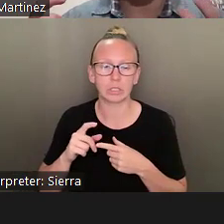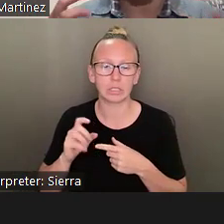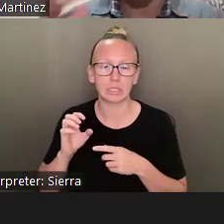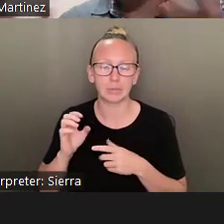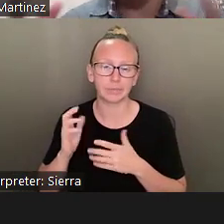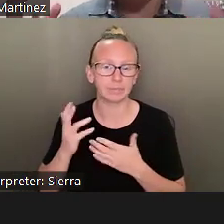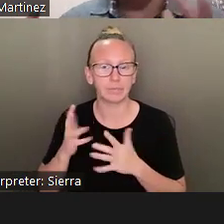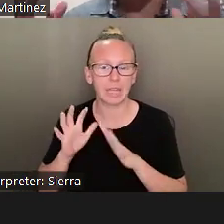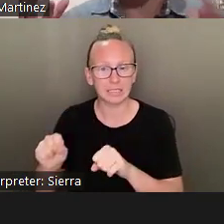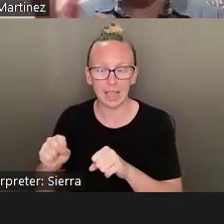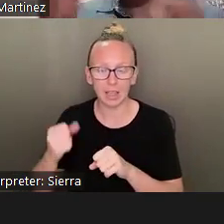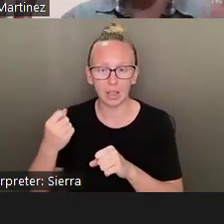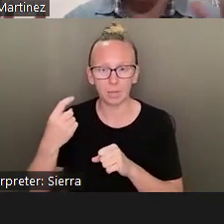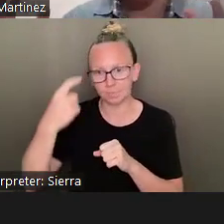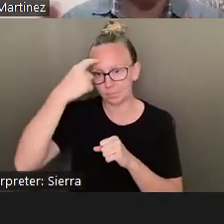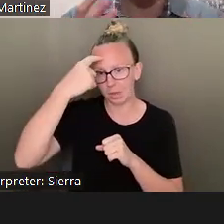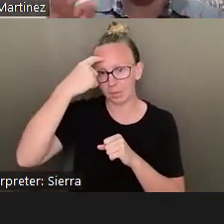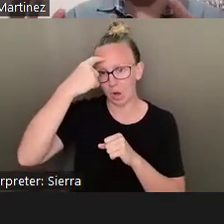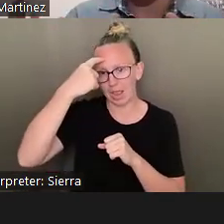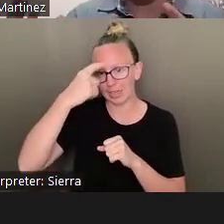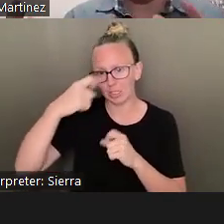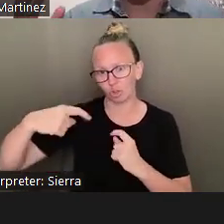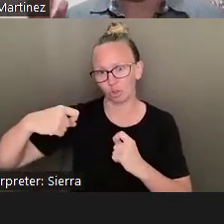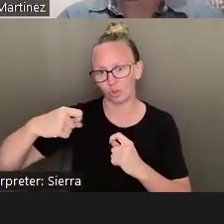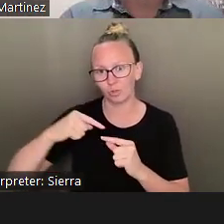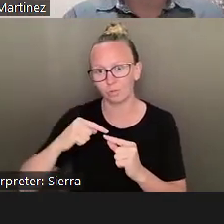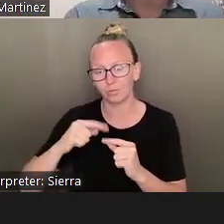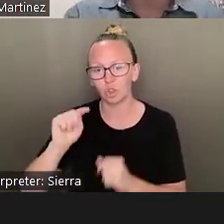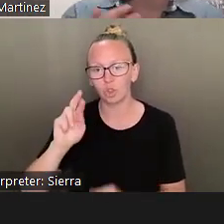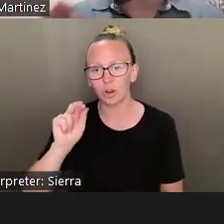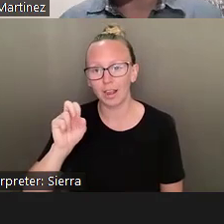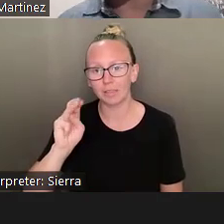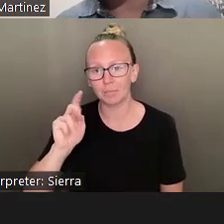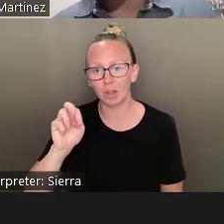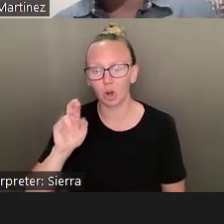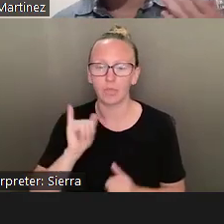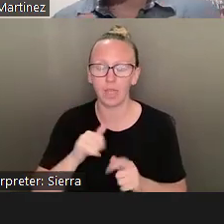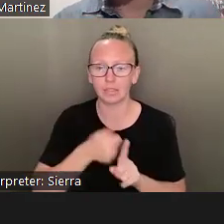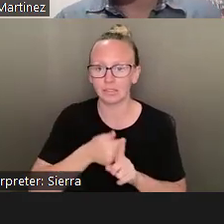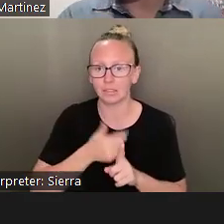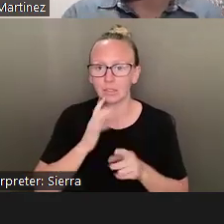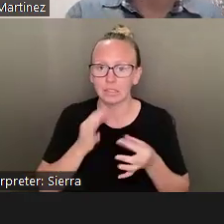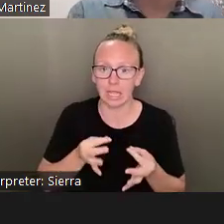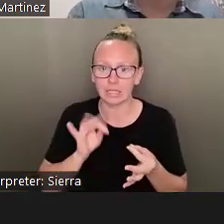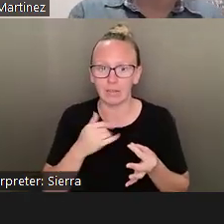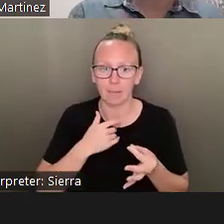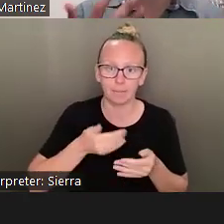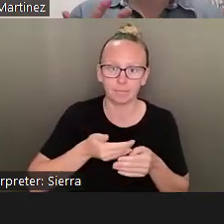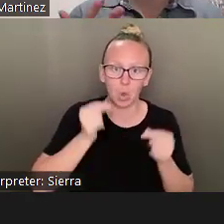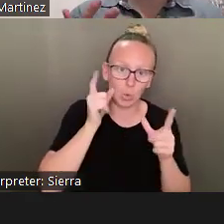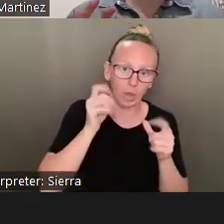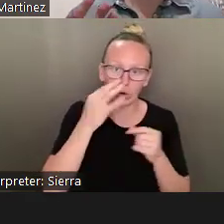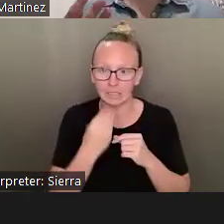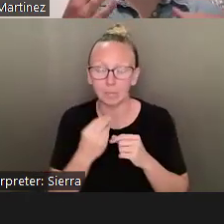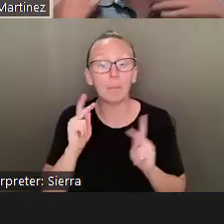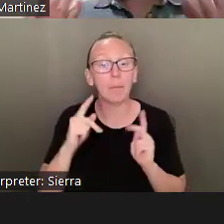a transmitter in my brain that determines when I'm supposed to be asleep or awake. And the thing with narcolepsy is people think